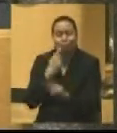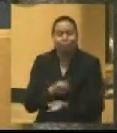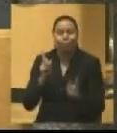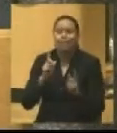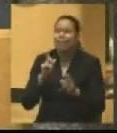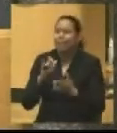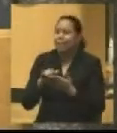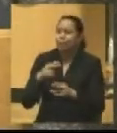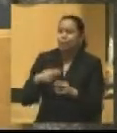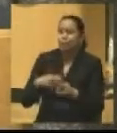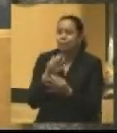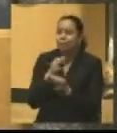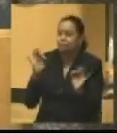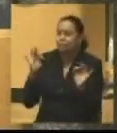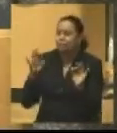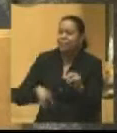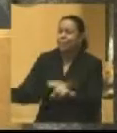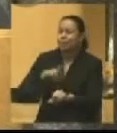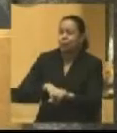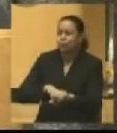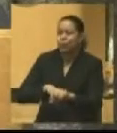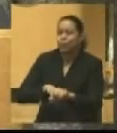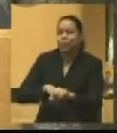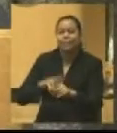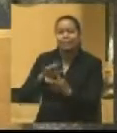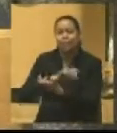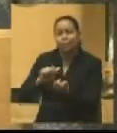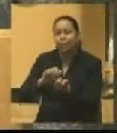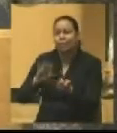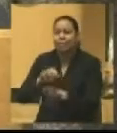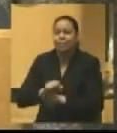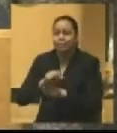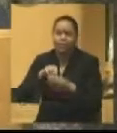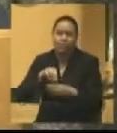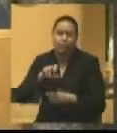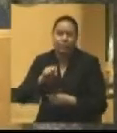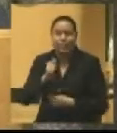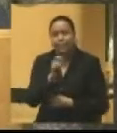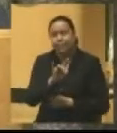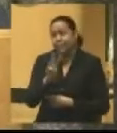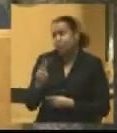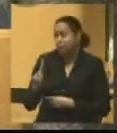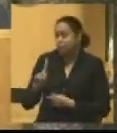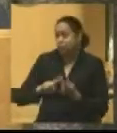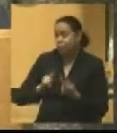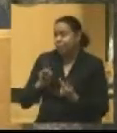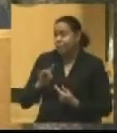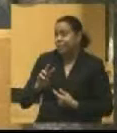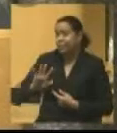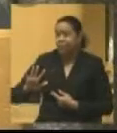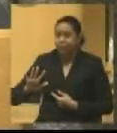is entitled Freedom National: The Destruction of Slavery in the United States, 1861 to